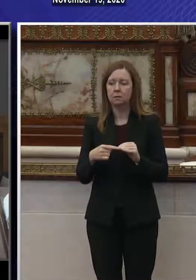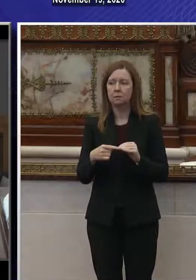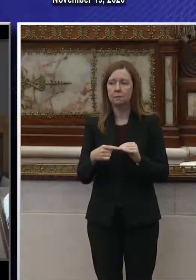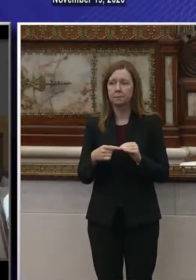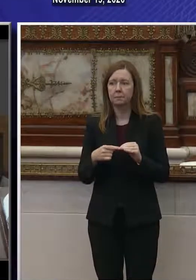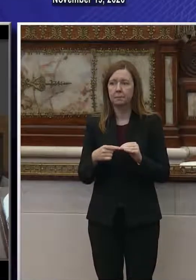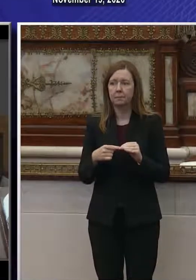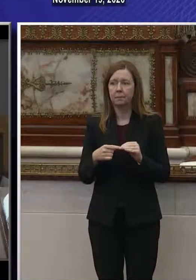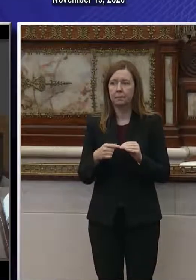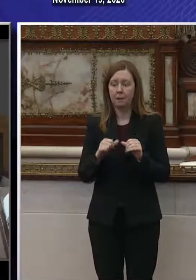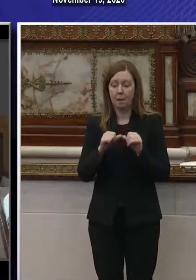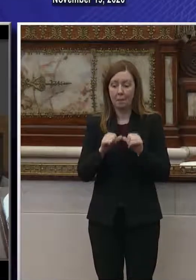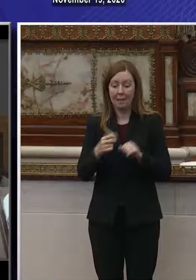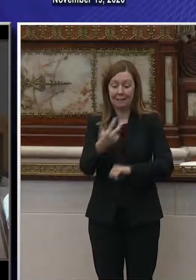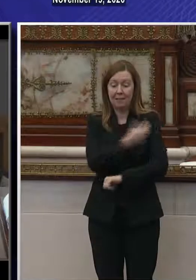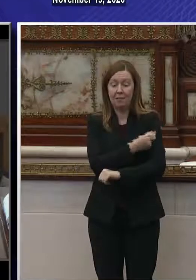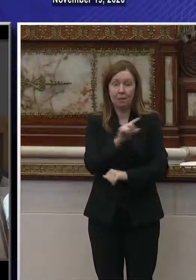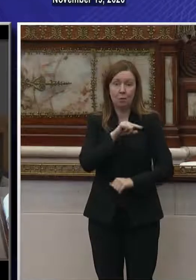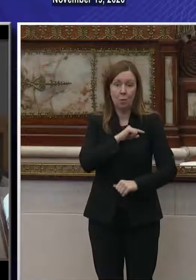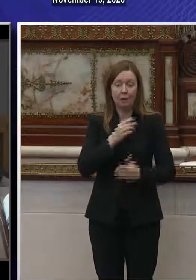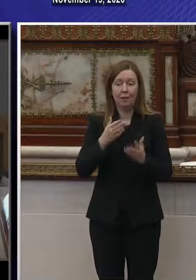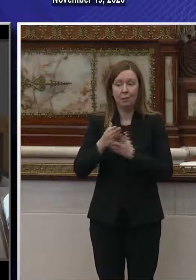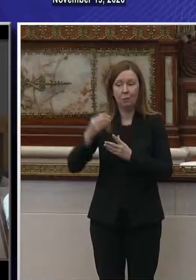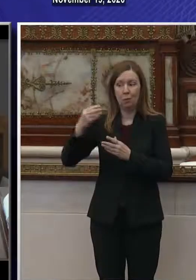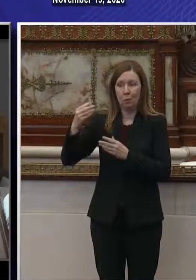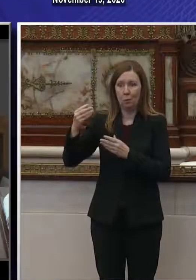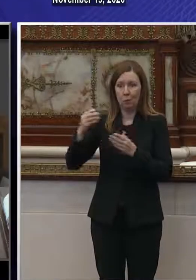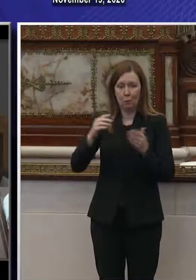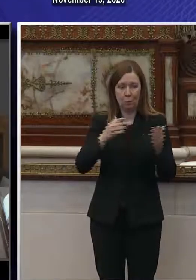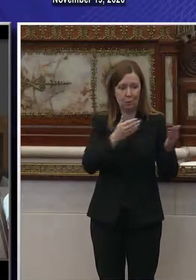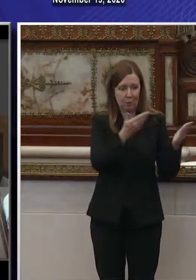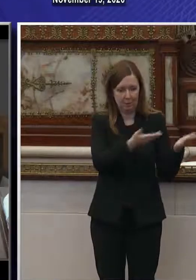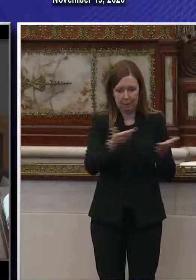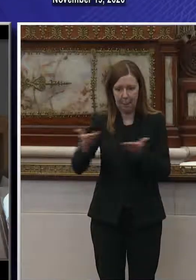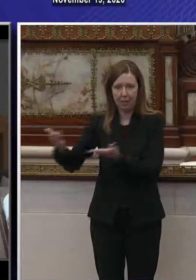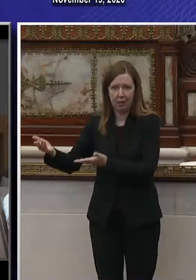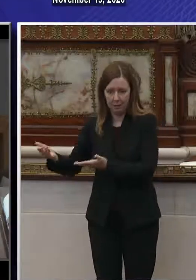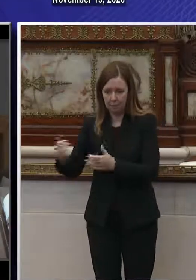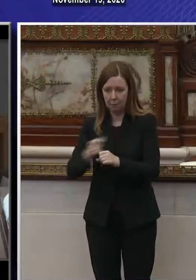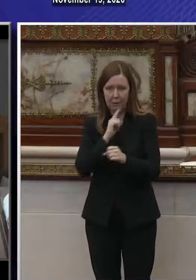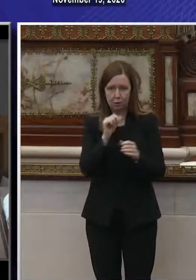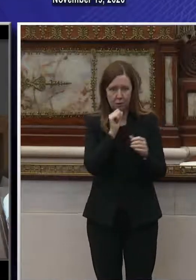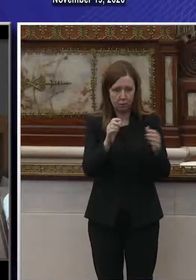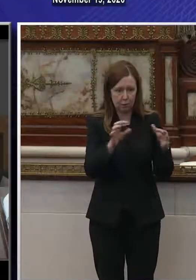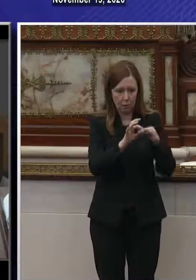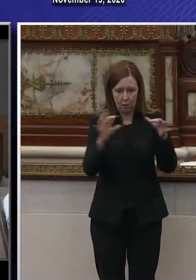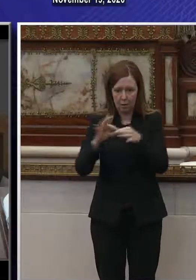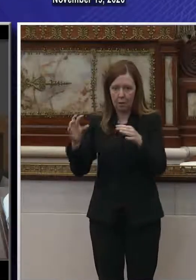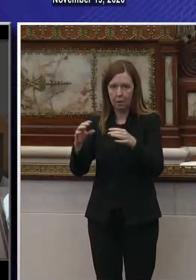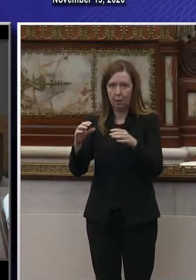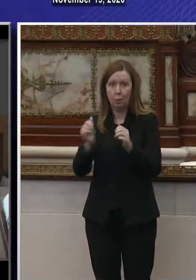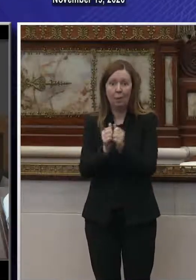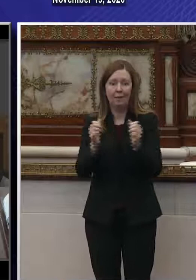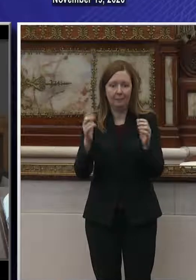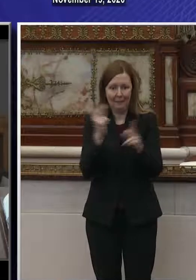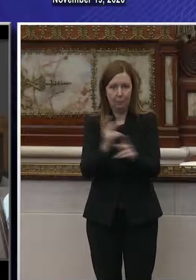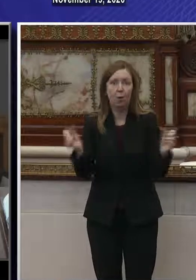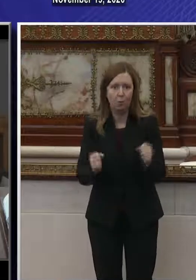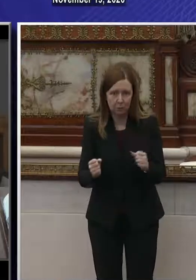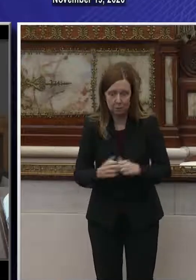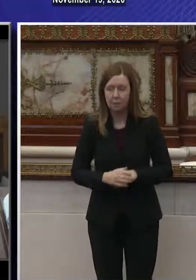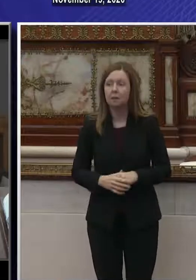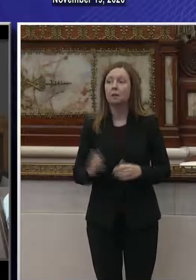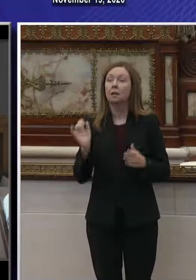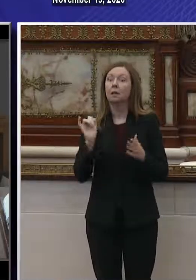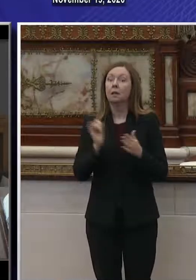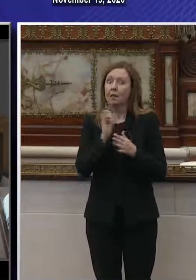importance of maintaining the vaccine quality through the supply chain and ensuring that there are no breaks in the cold chain. That's